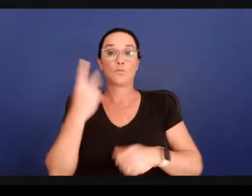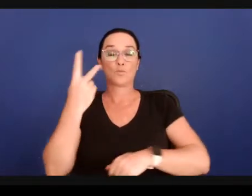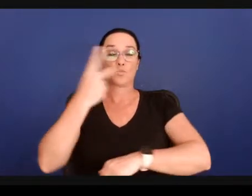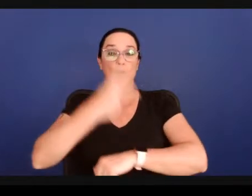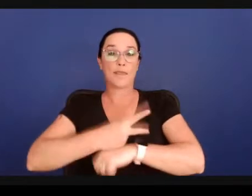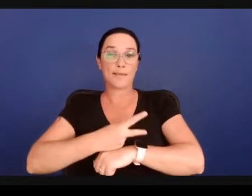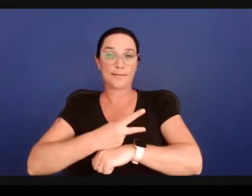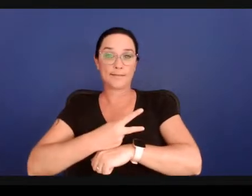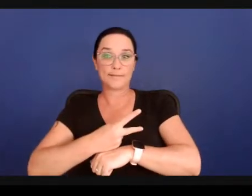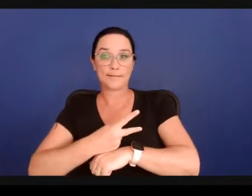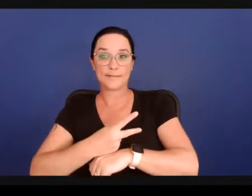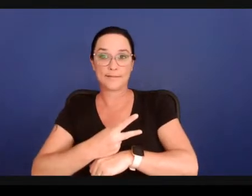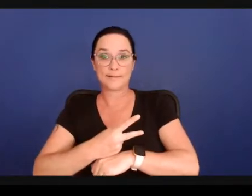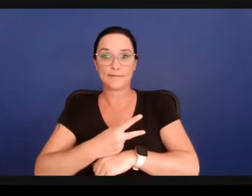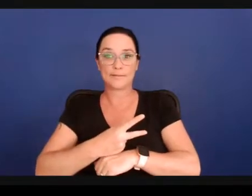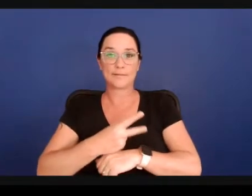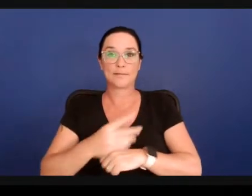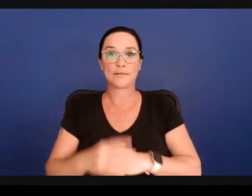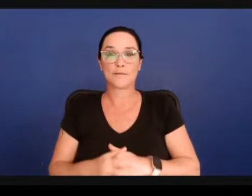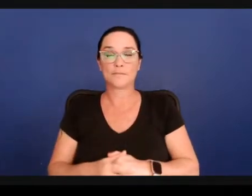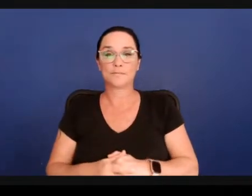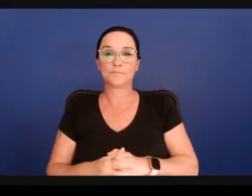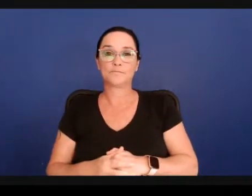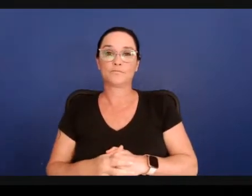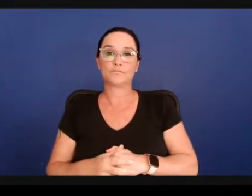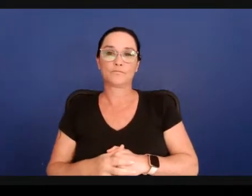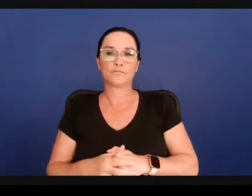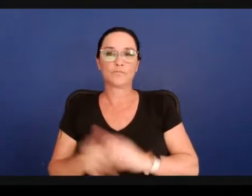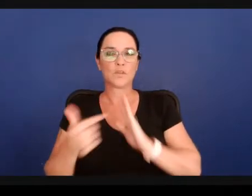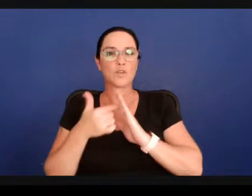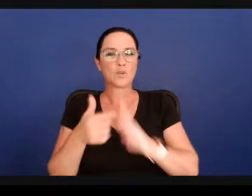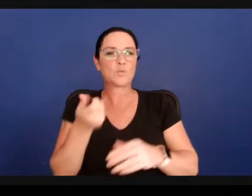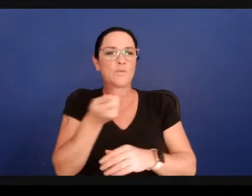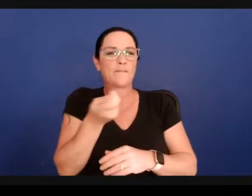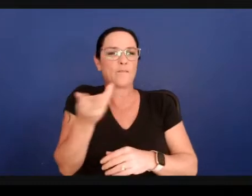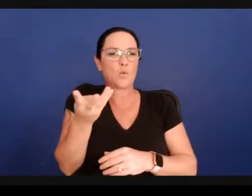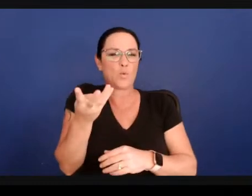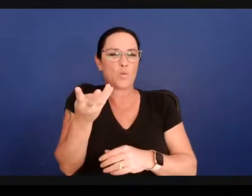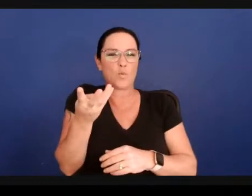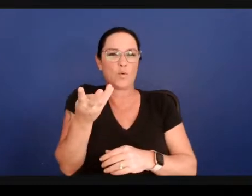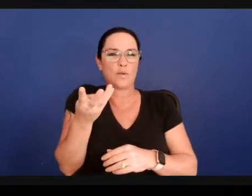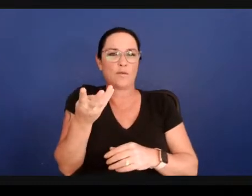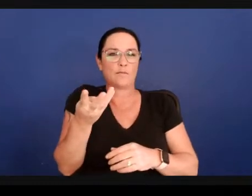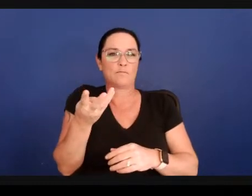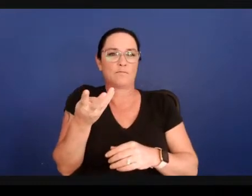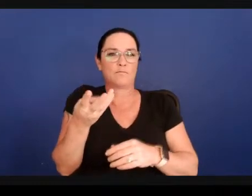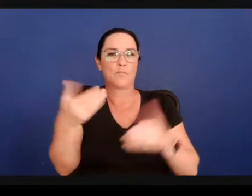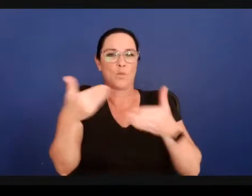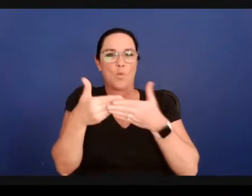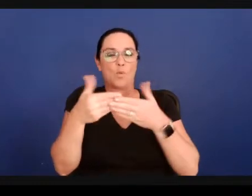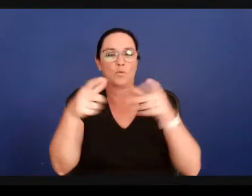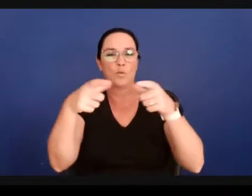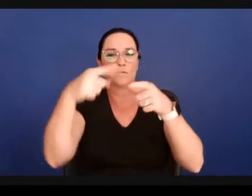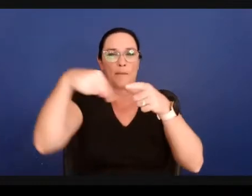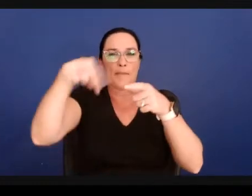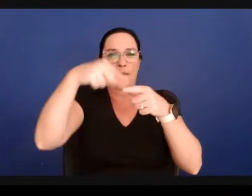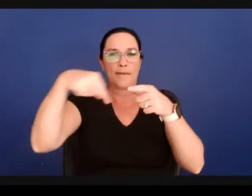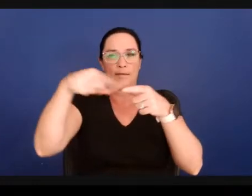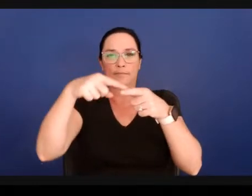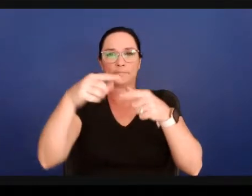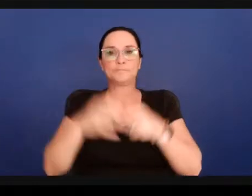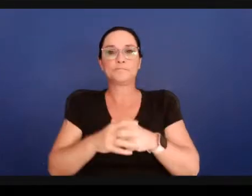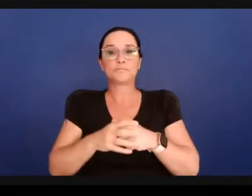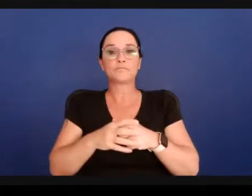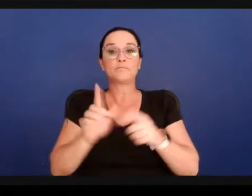Also showing fairly few events in this area right through here. But we'll pull it back to the last